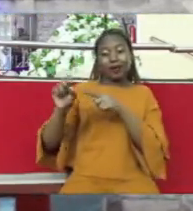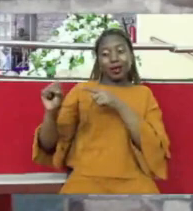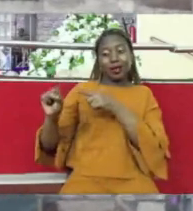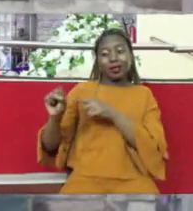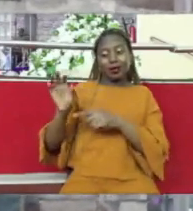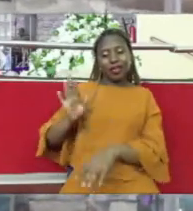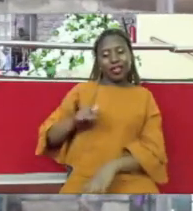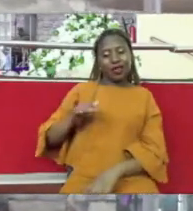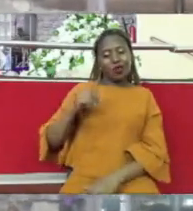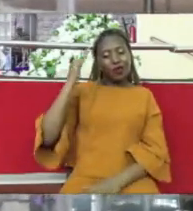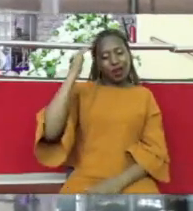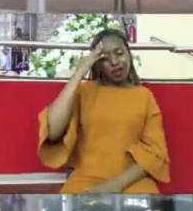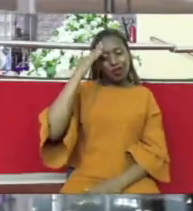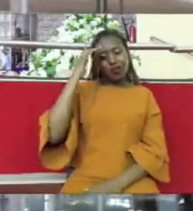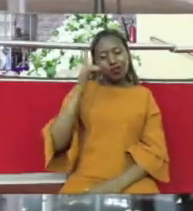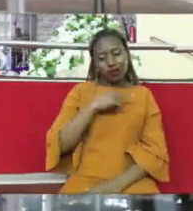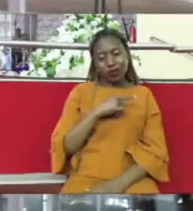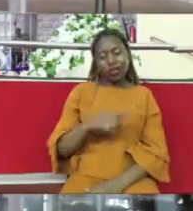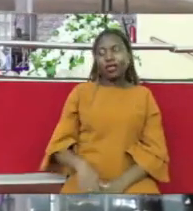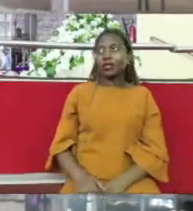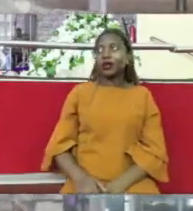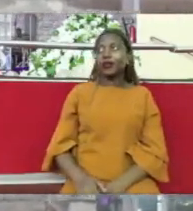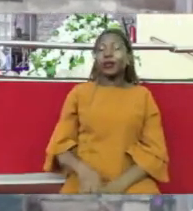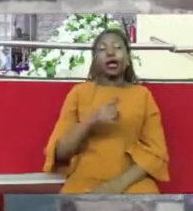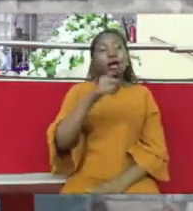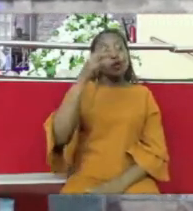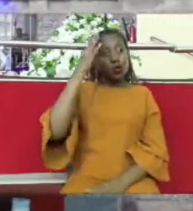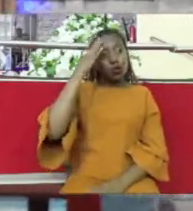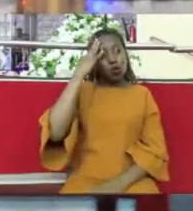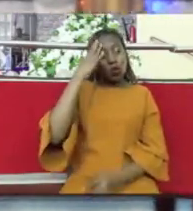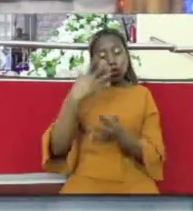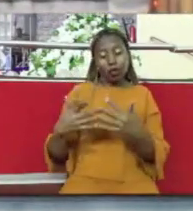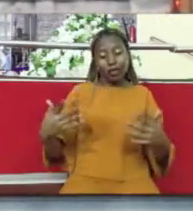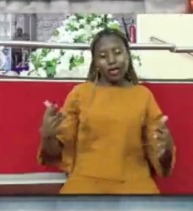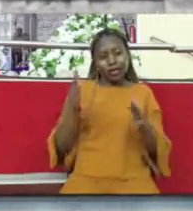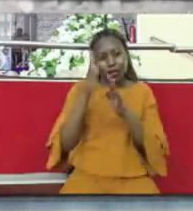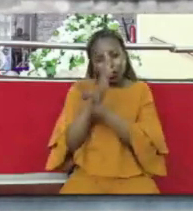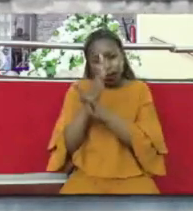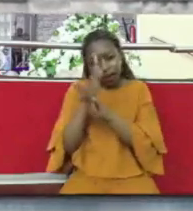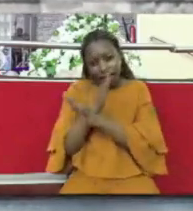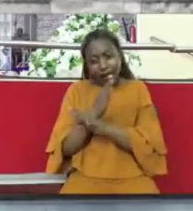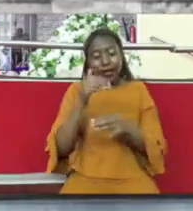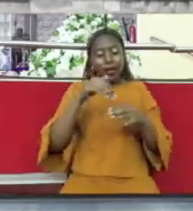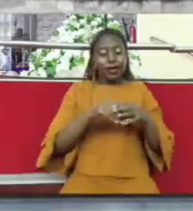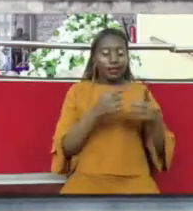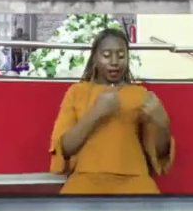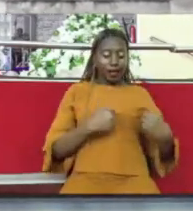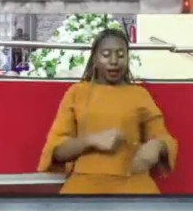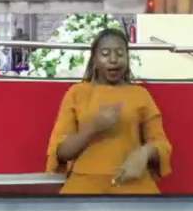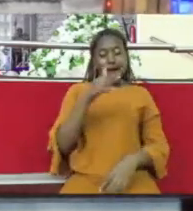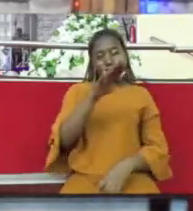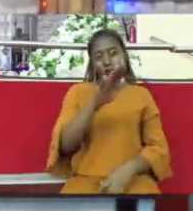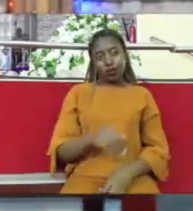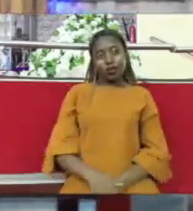it. Wajua kama yule mwanamke Msamaria alivyojua. You know the things you've been hiding inside of your heart. Wajua mambo ambayo umekuwa